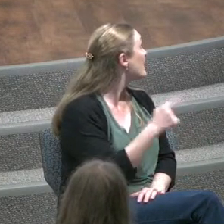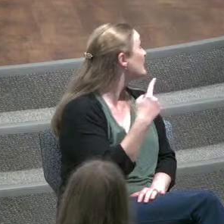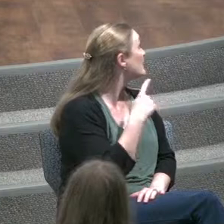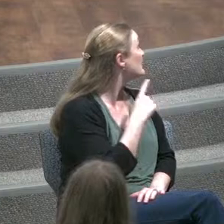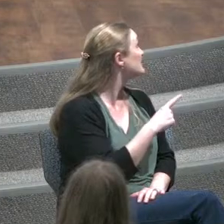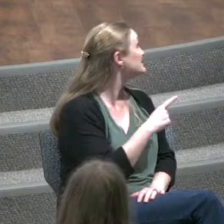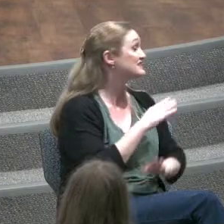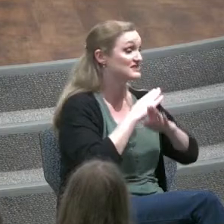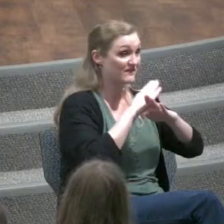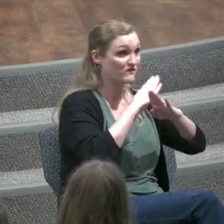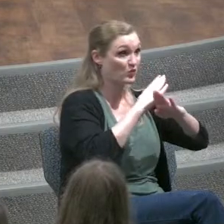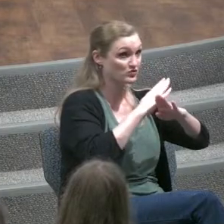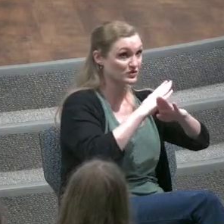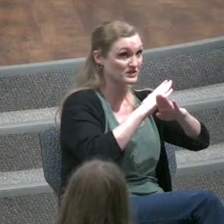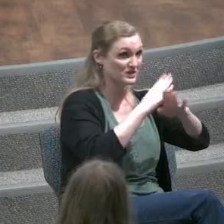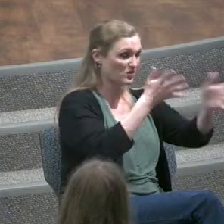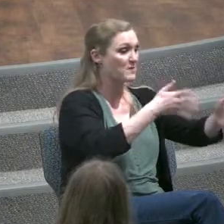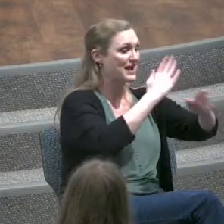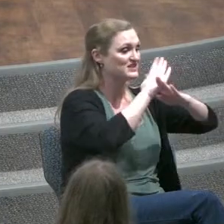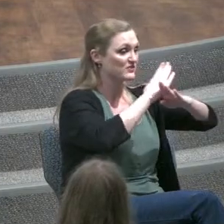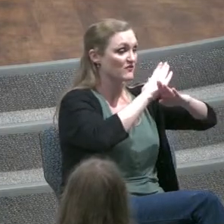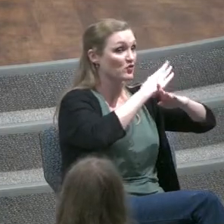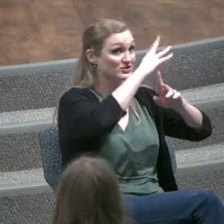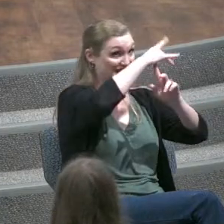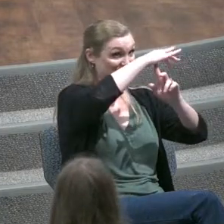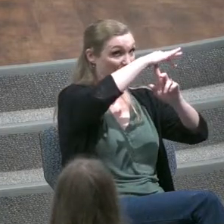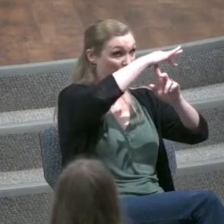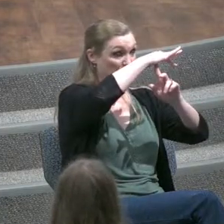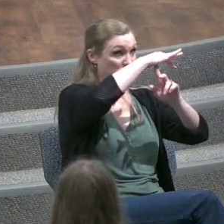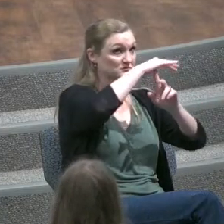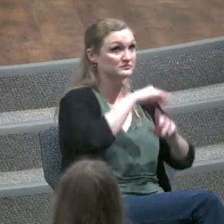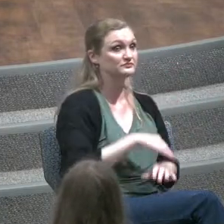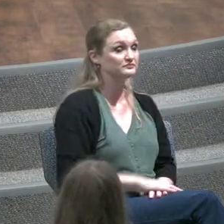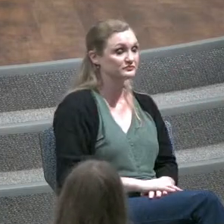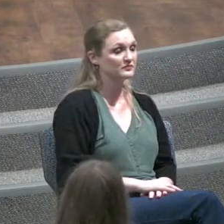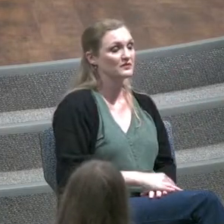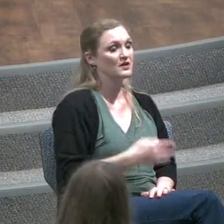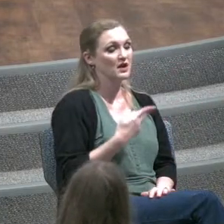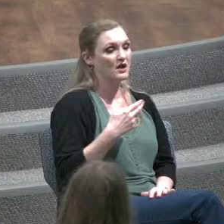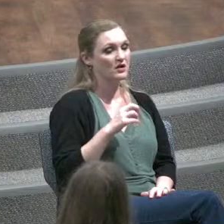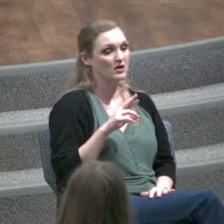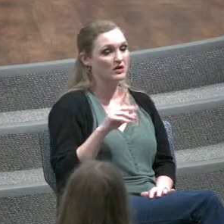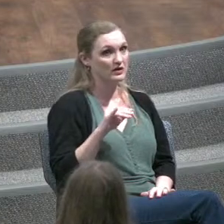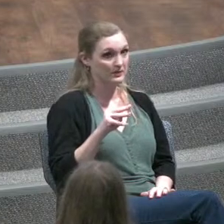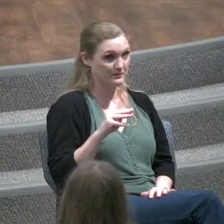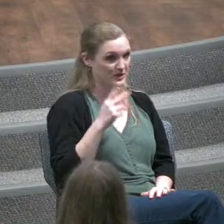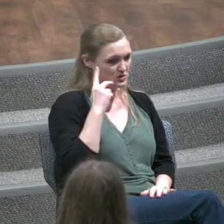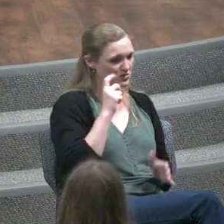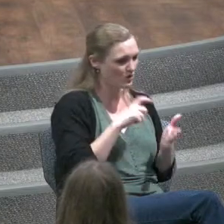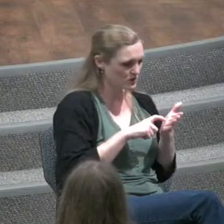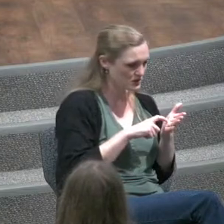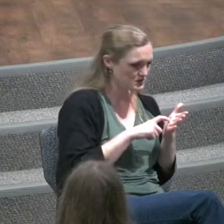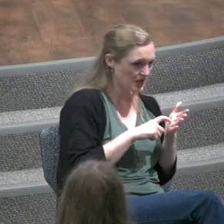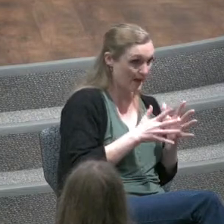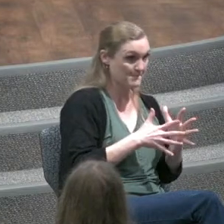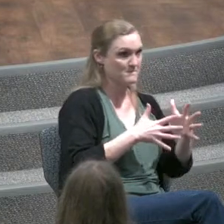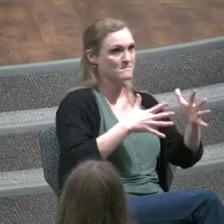is the fortress, the remains of the fortress up on top of Herodium. You'll notice,